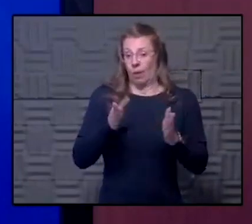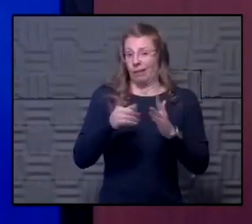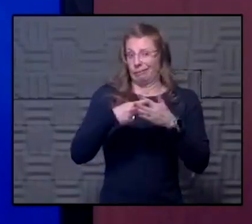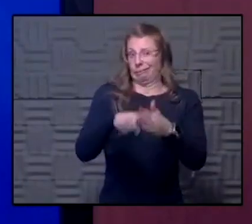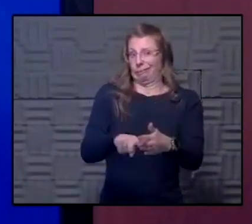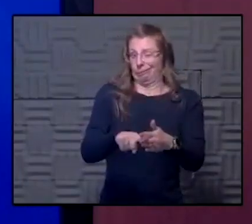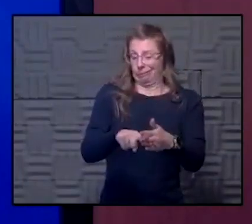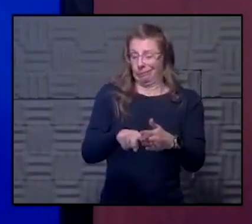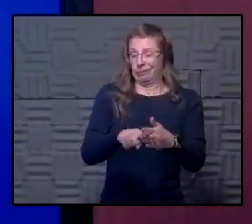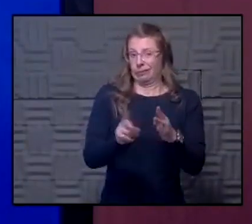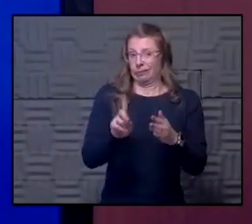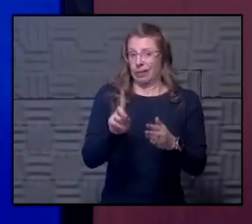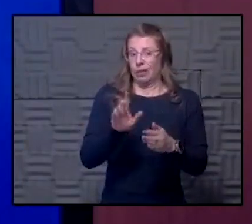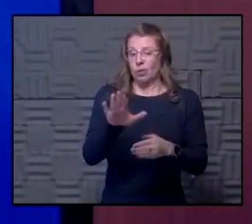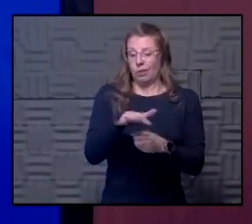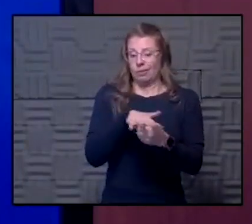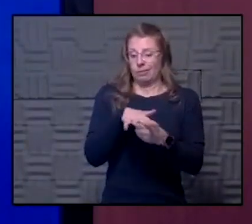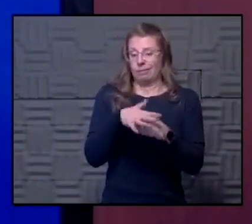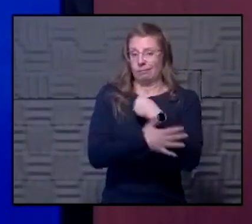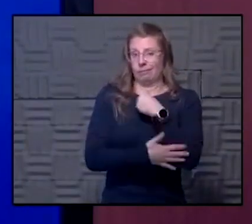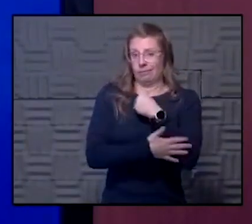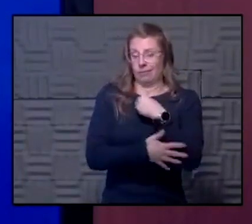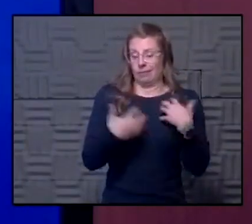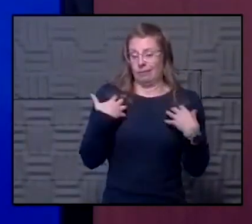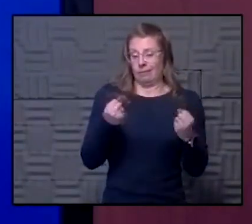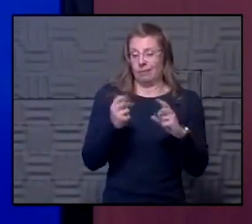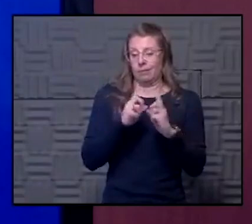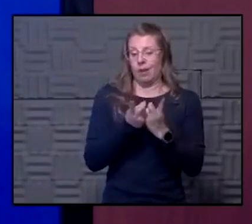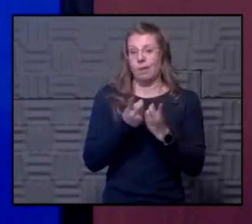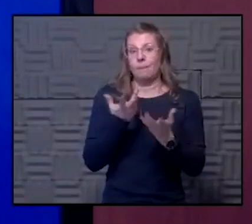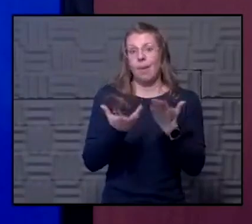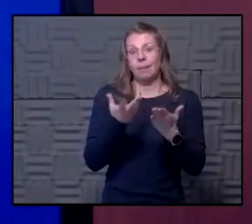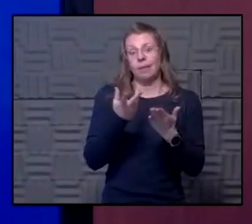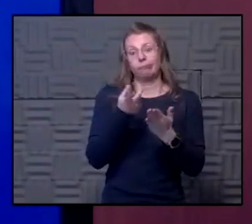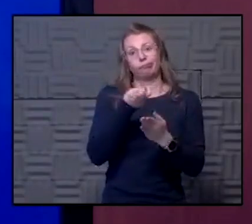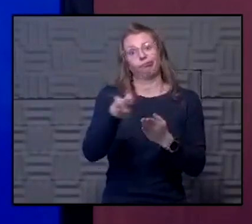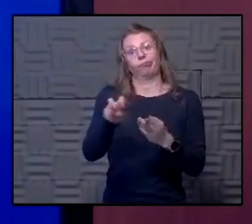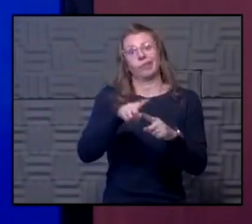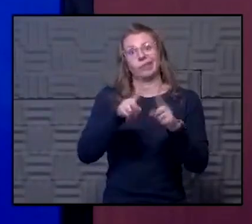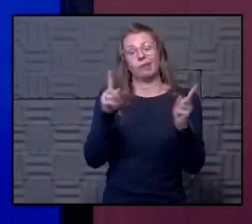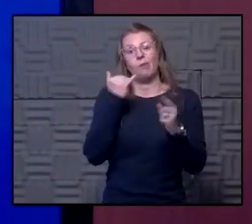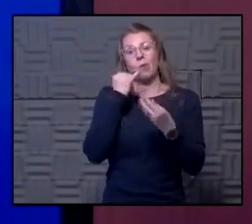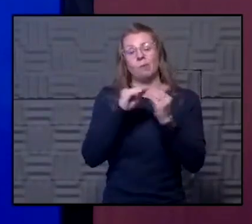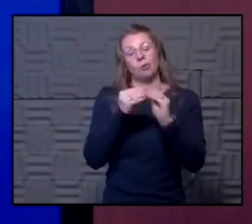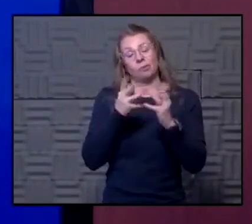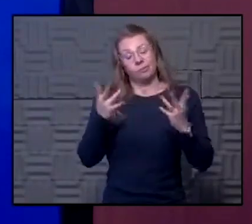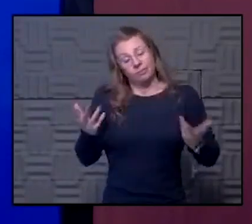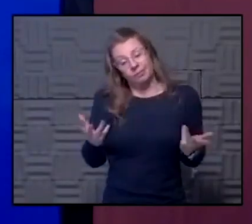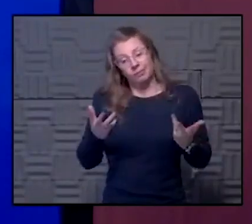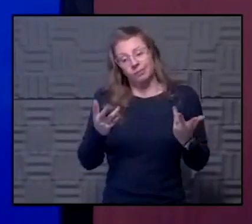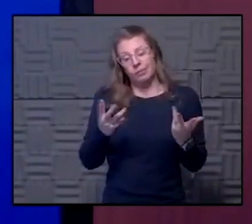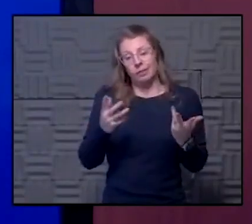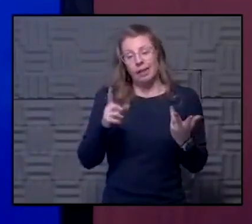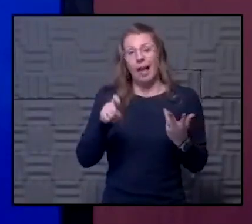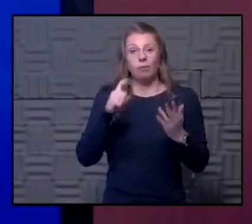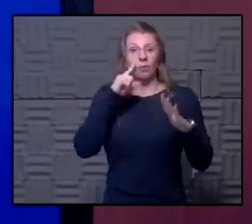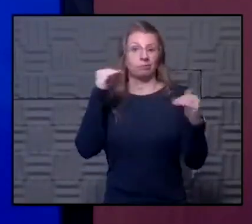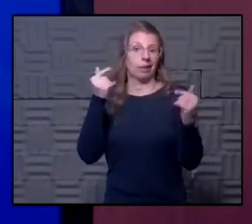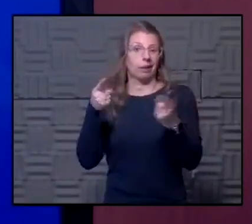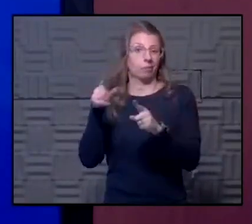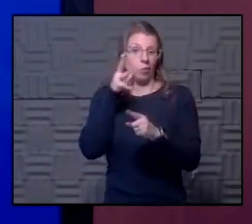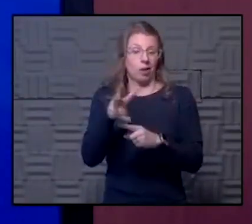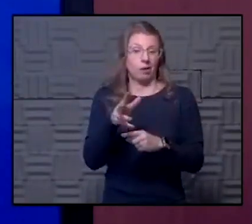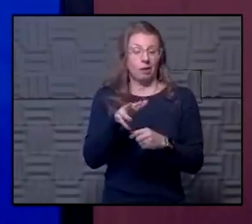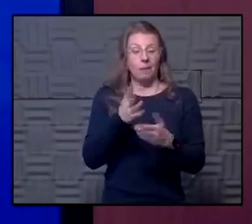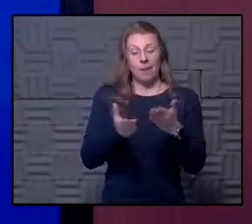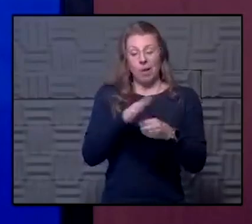that I would say is your county health department. Of course, they may send you to another number, and we have to maybe anticipate that if, for example, the